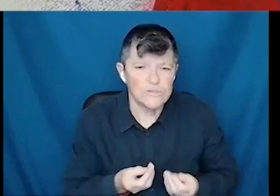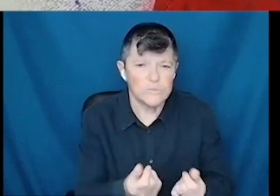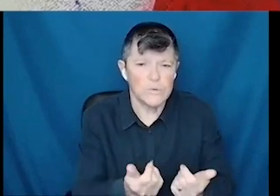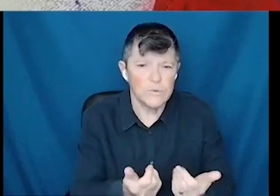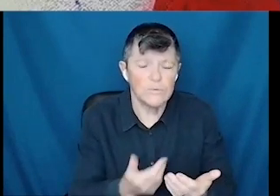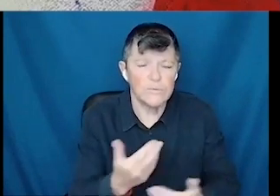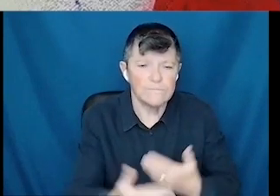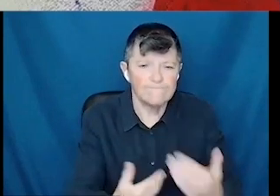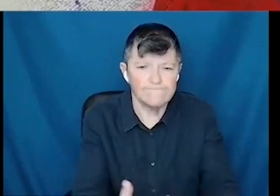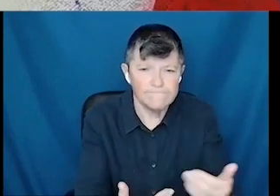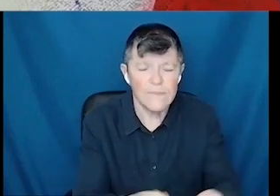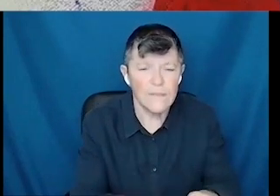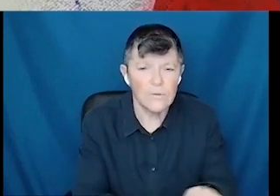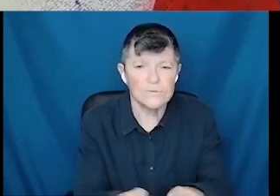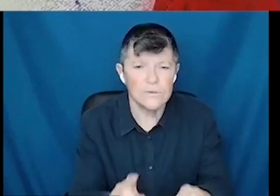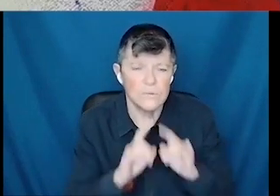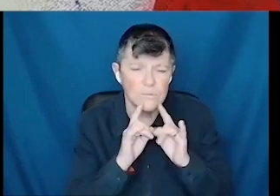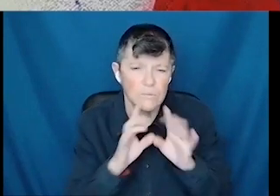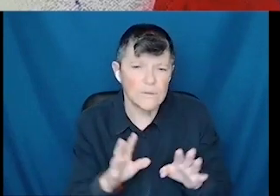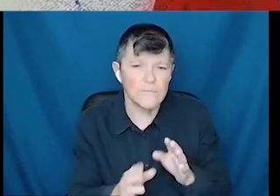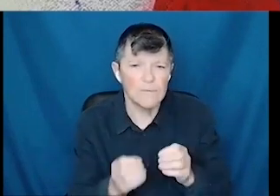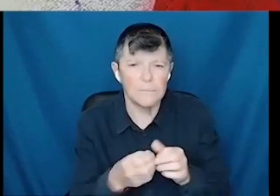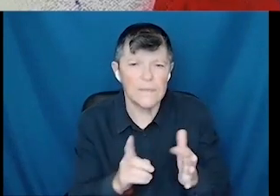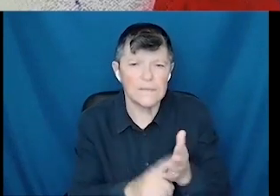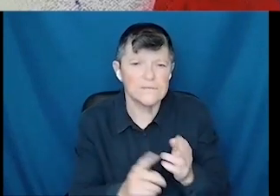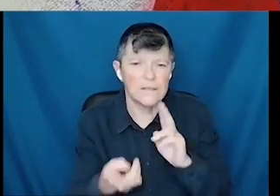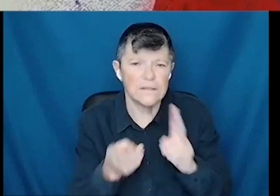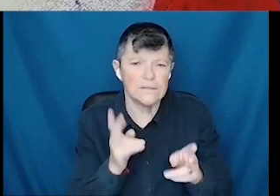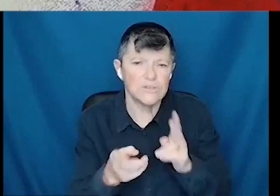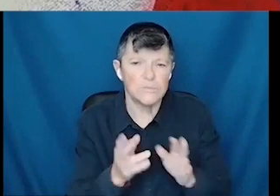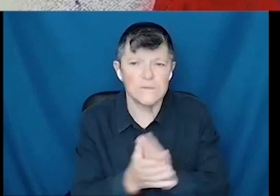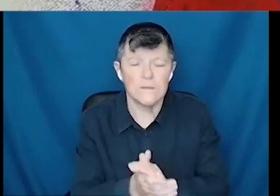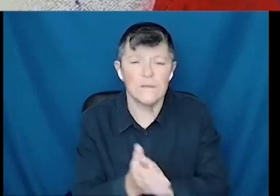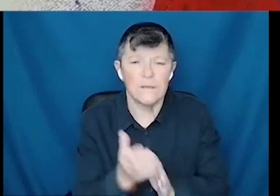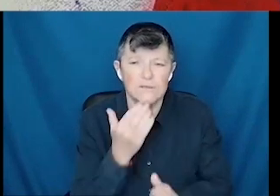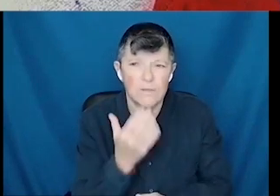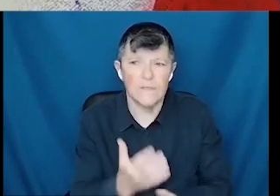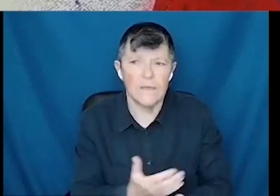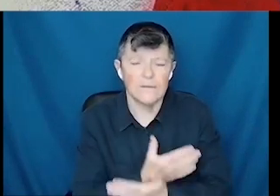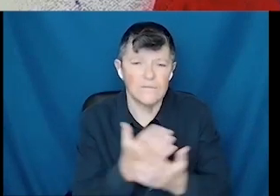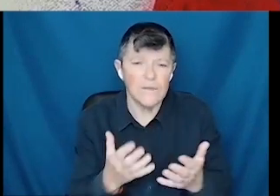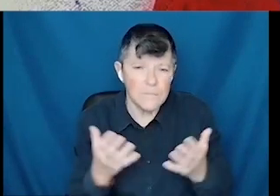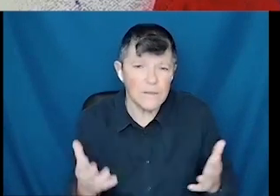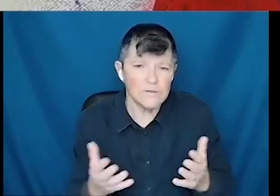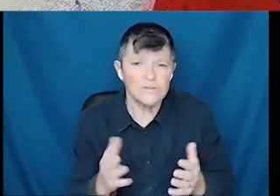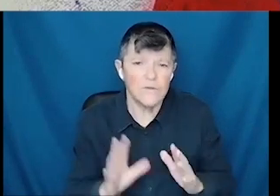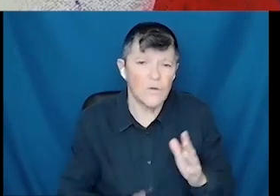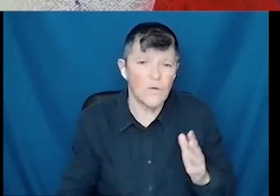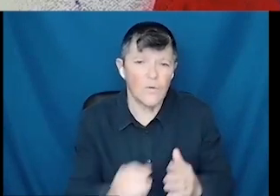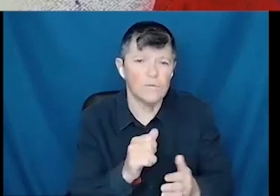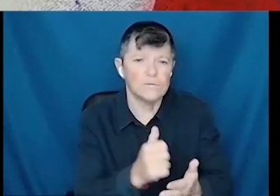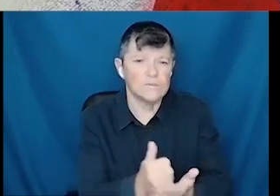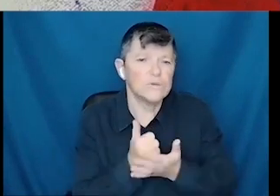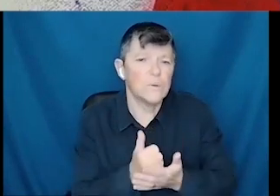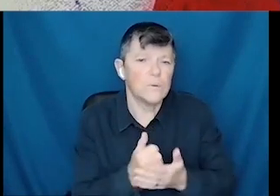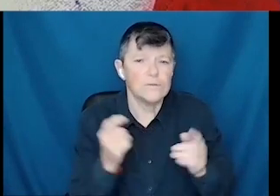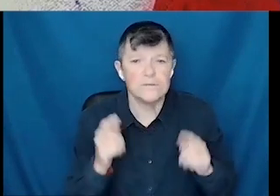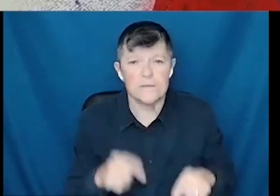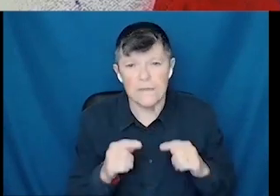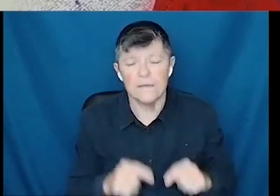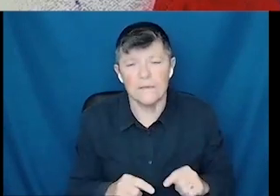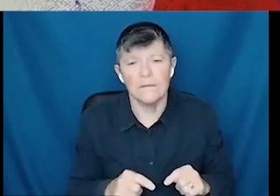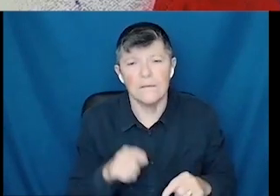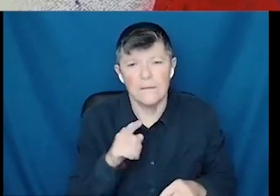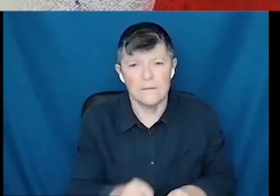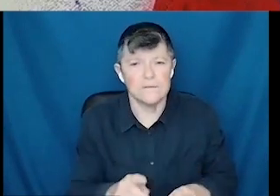wonderful BSL interpreters. So thank you very much for all your support here. This has made a